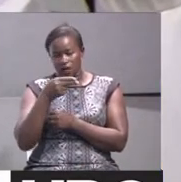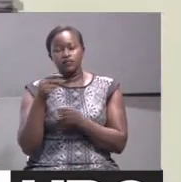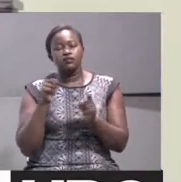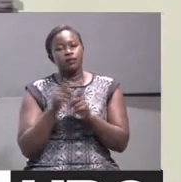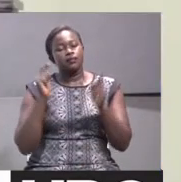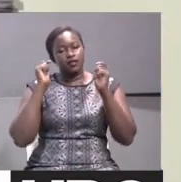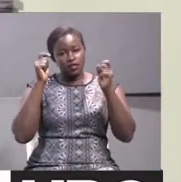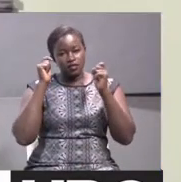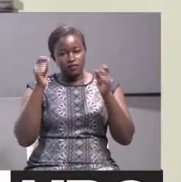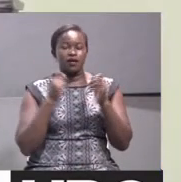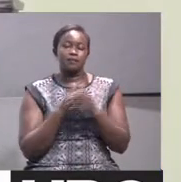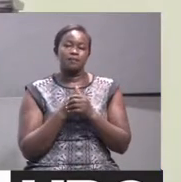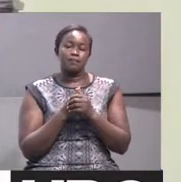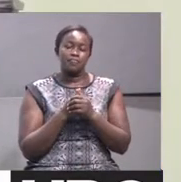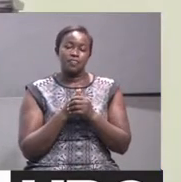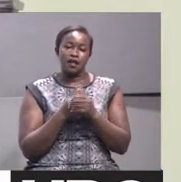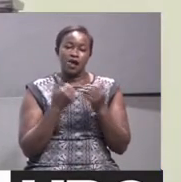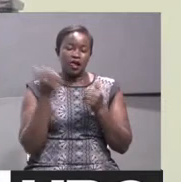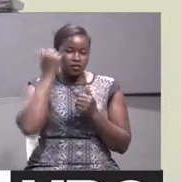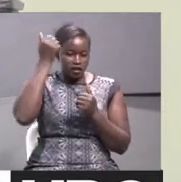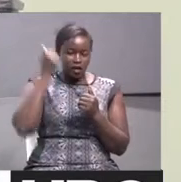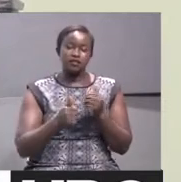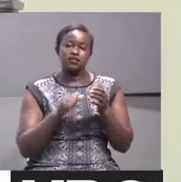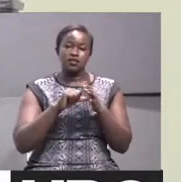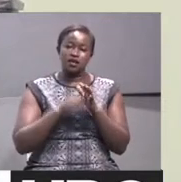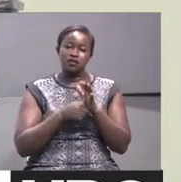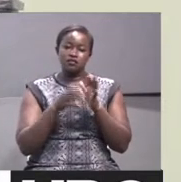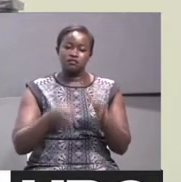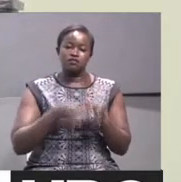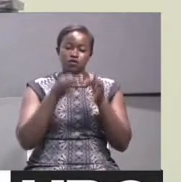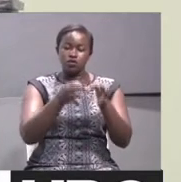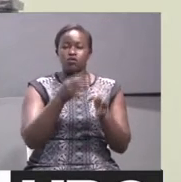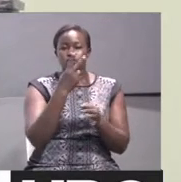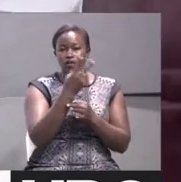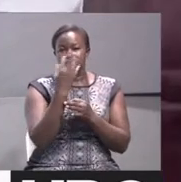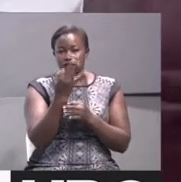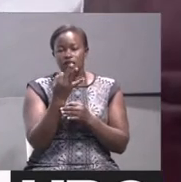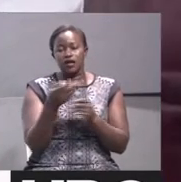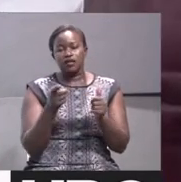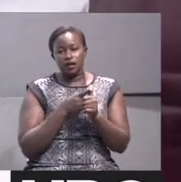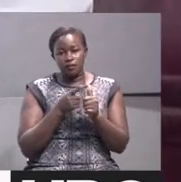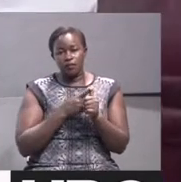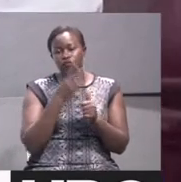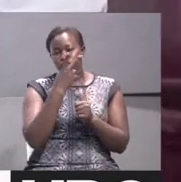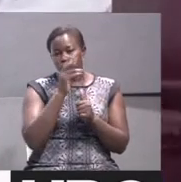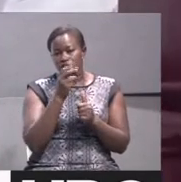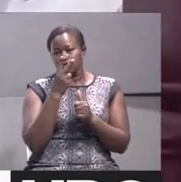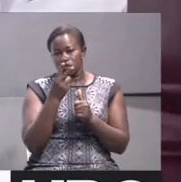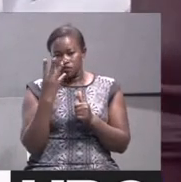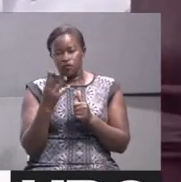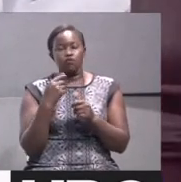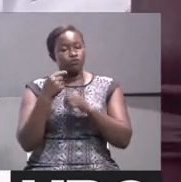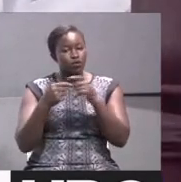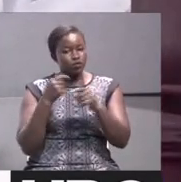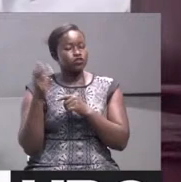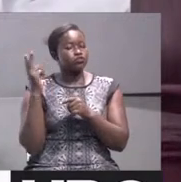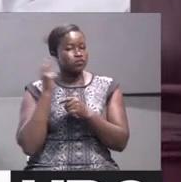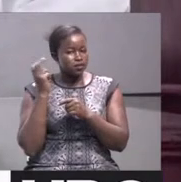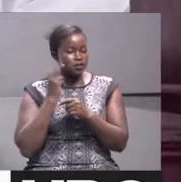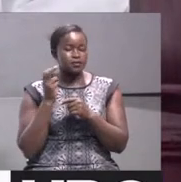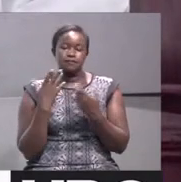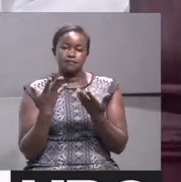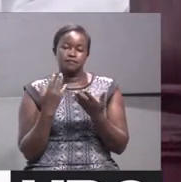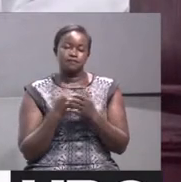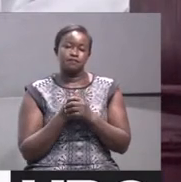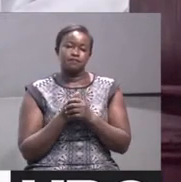testified. Judge Alexa Judge adjourned the case to 23rd April 2024 for further hearing. Deborah